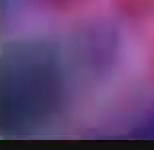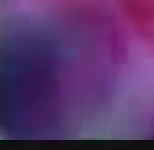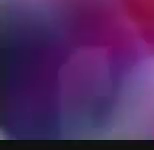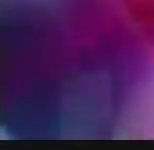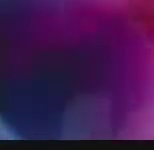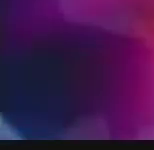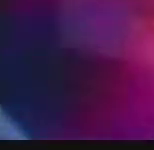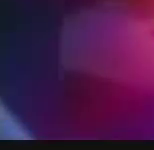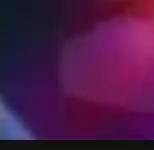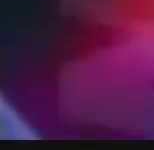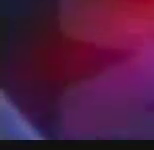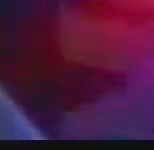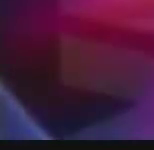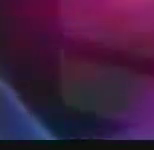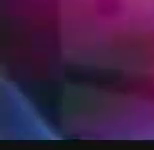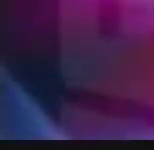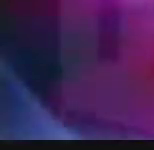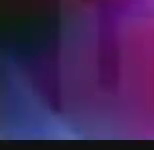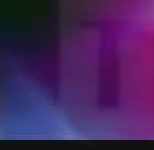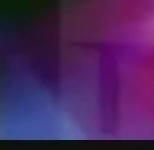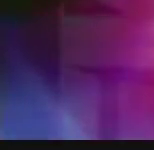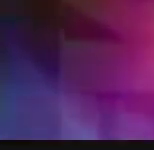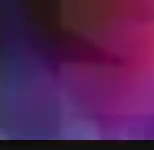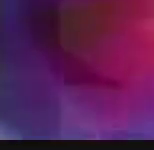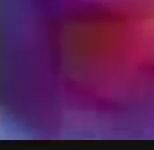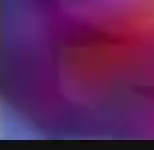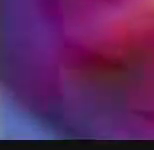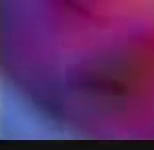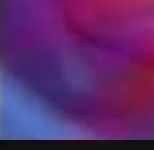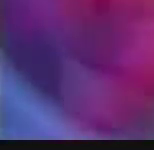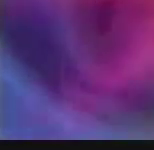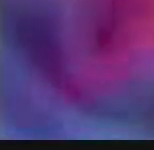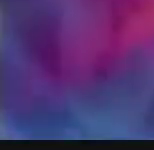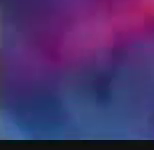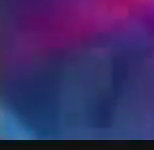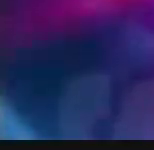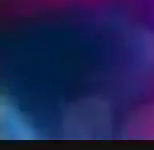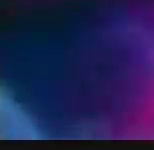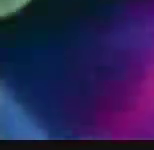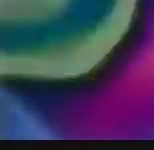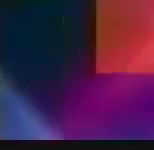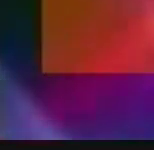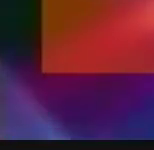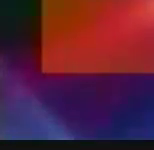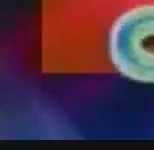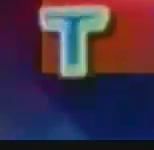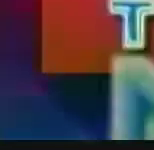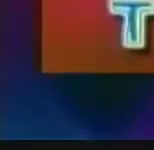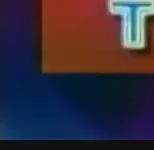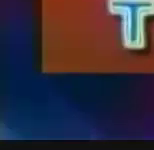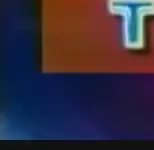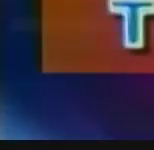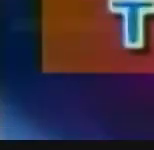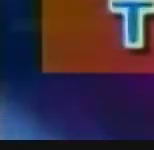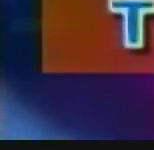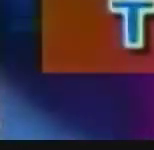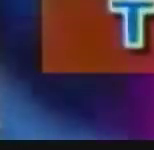Covering the islands of the Bahamas, ZNS Network presents The Bahamas Tonight.